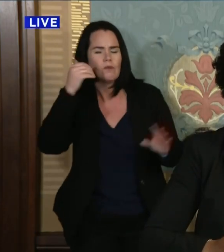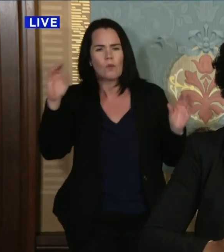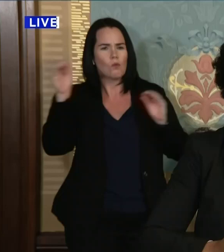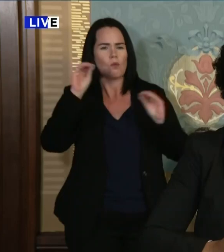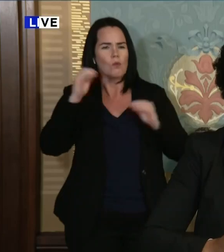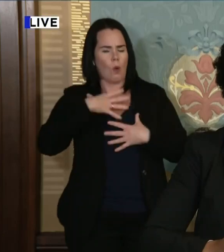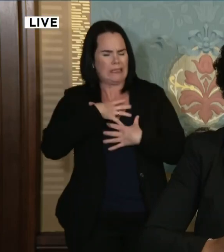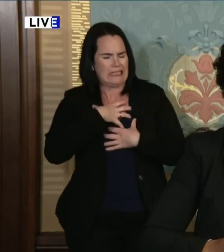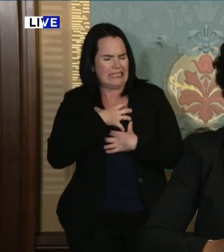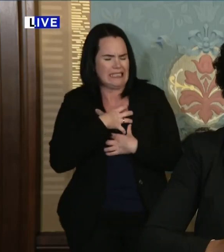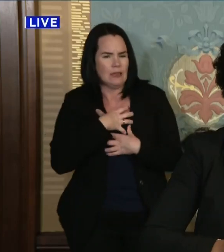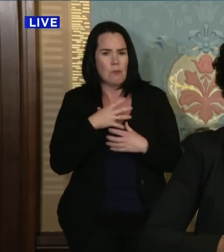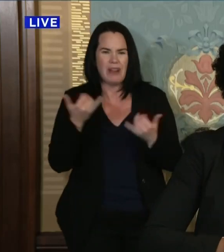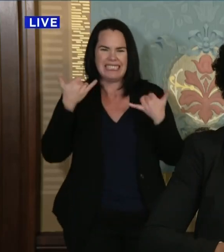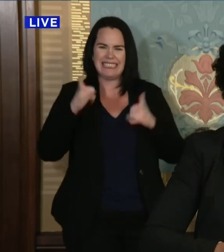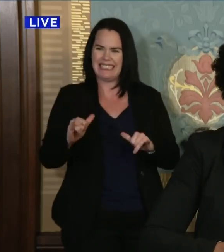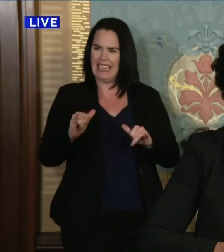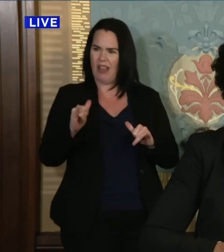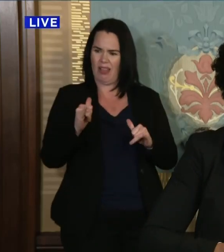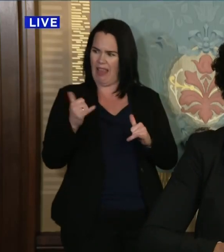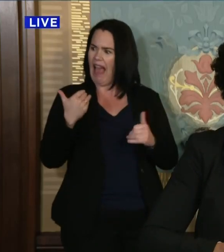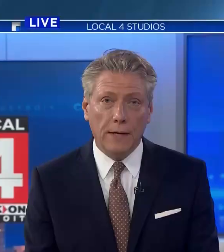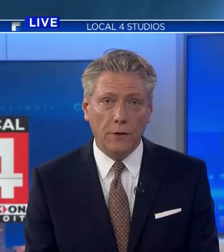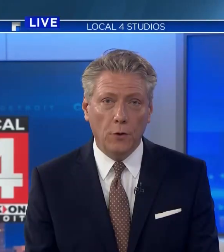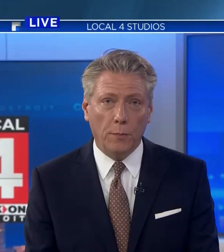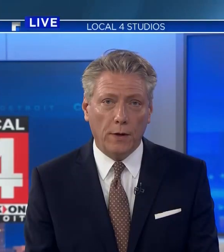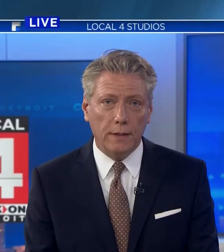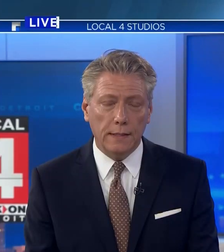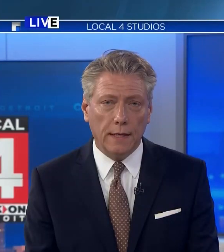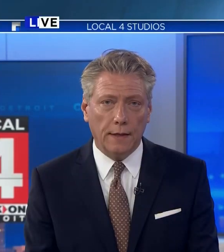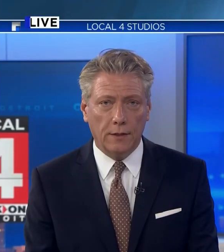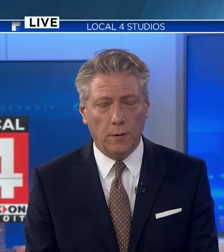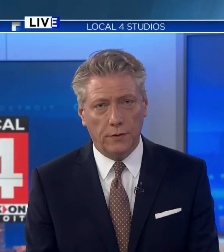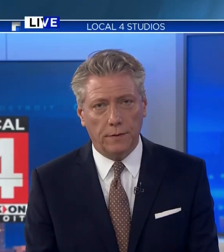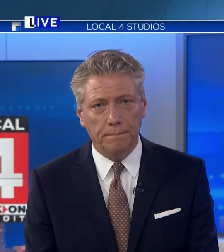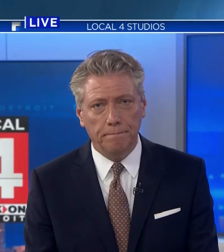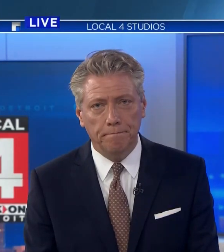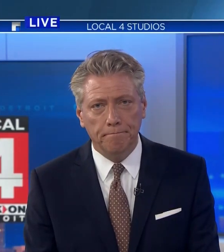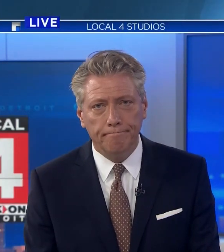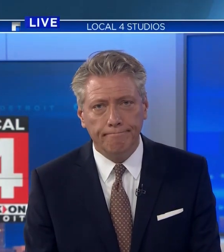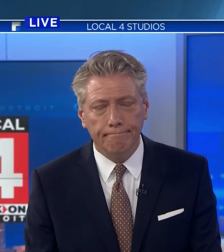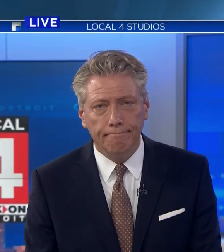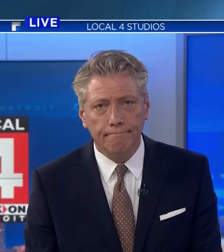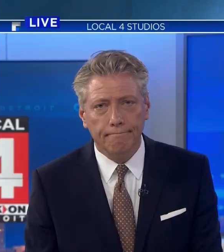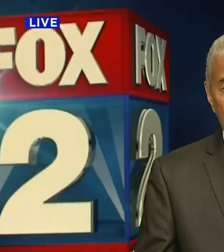important that people stay home. Terribly important. All right, let's get back to Huell Perkins. He's got the next question.